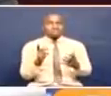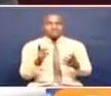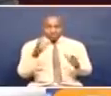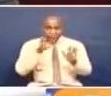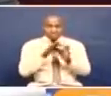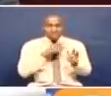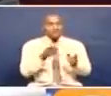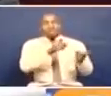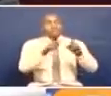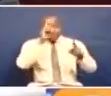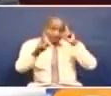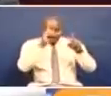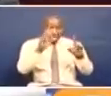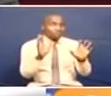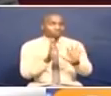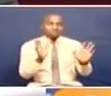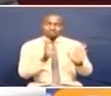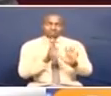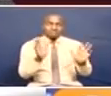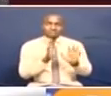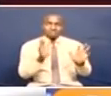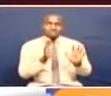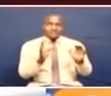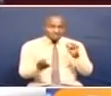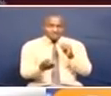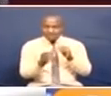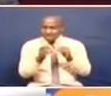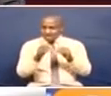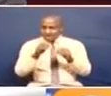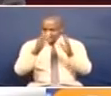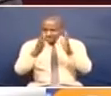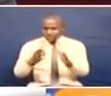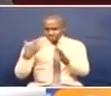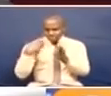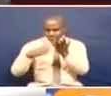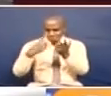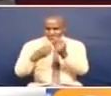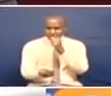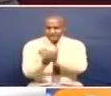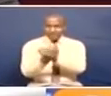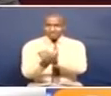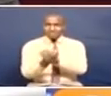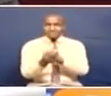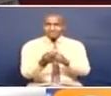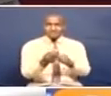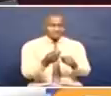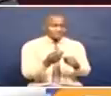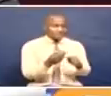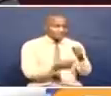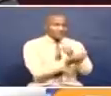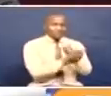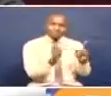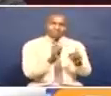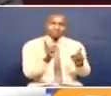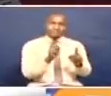votes. I would not need to try and you know, bribe a returning officer to say he got less than he actually got. I'll just